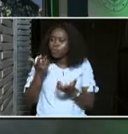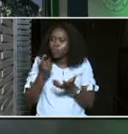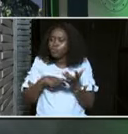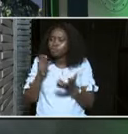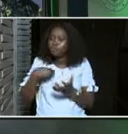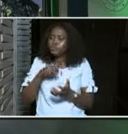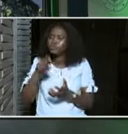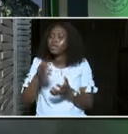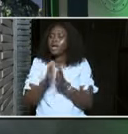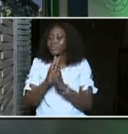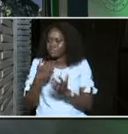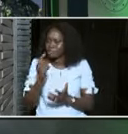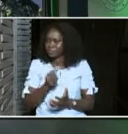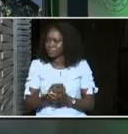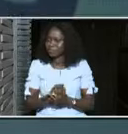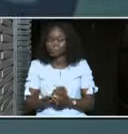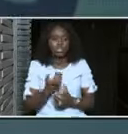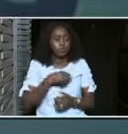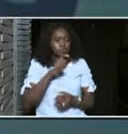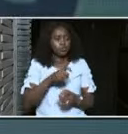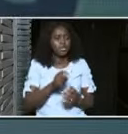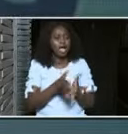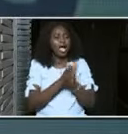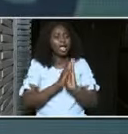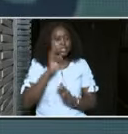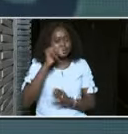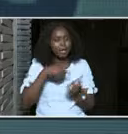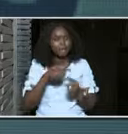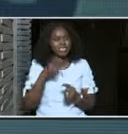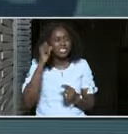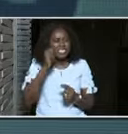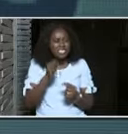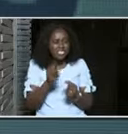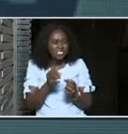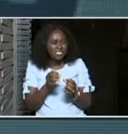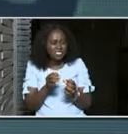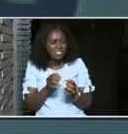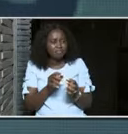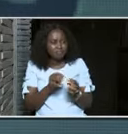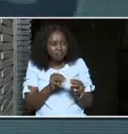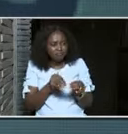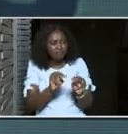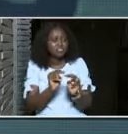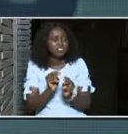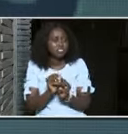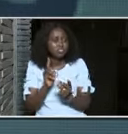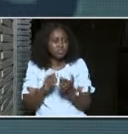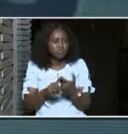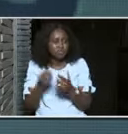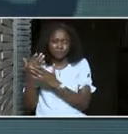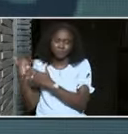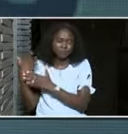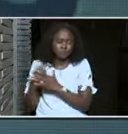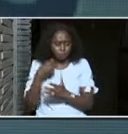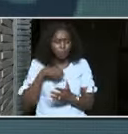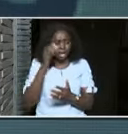We should ask him about his approach to the header farmer. I know that the four foremost